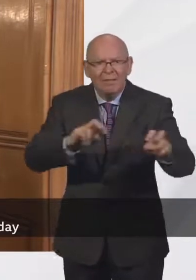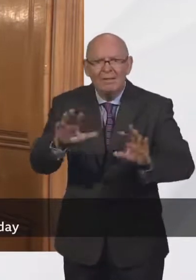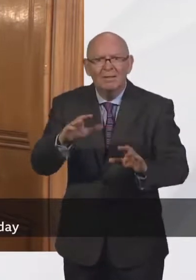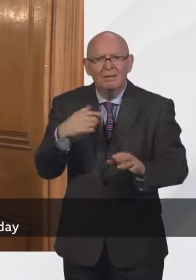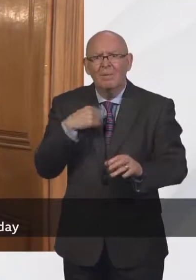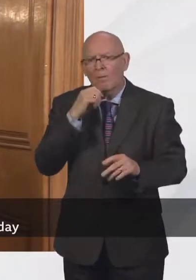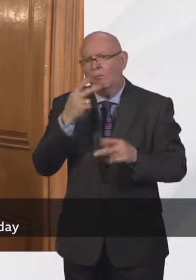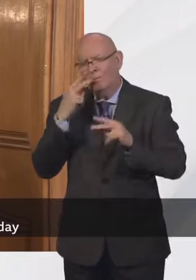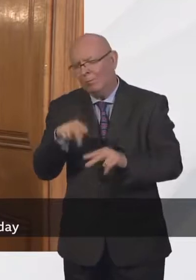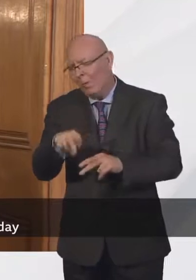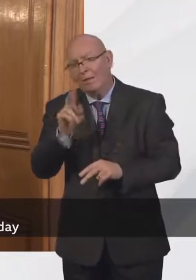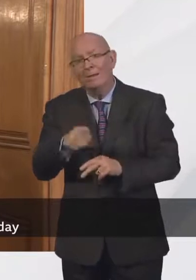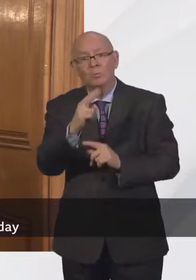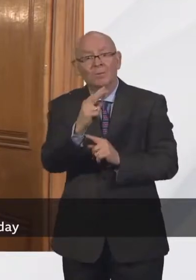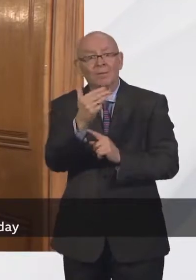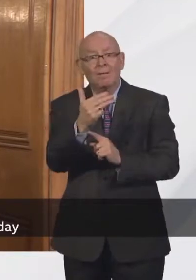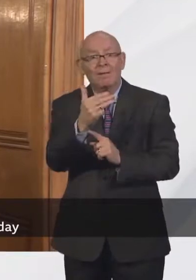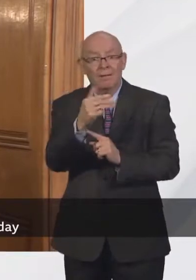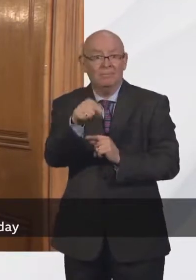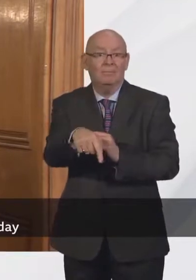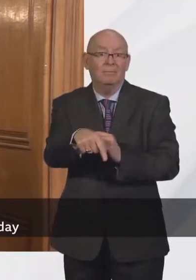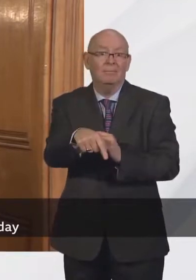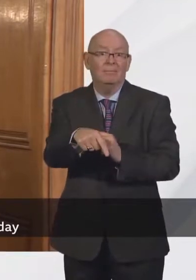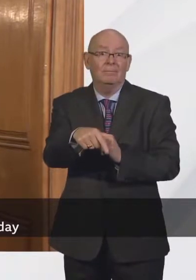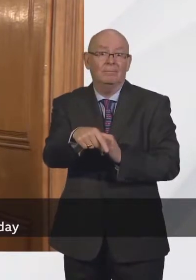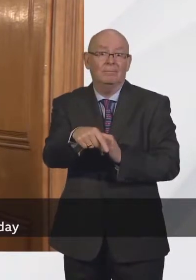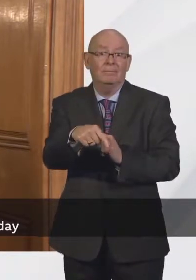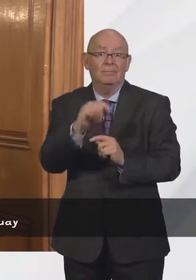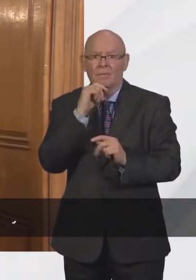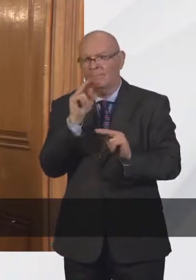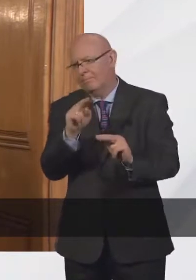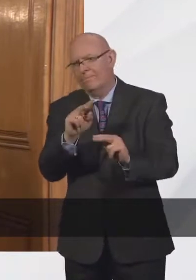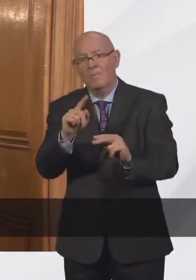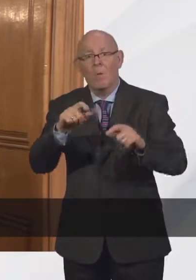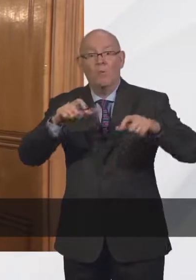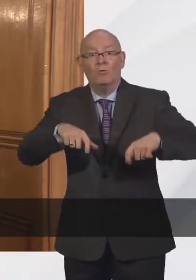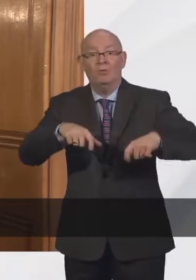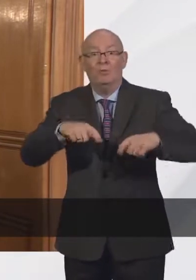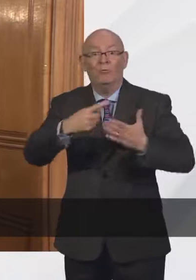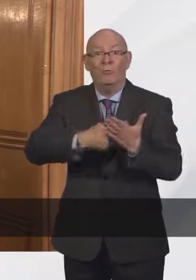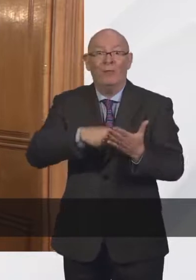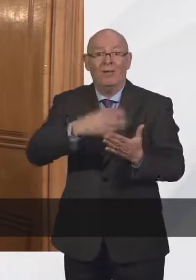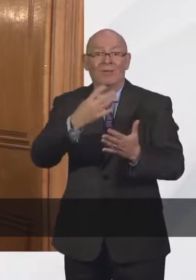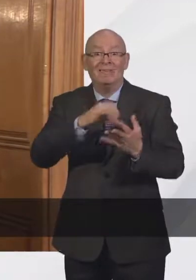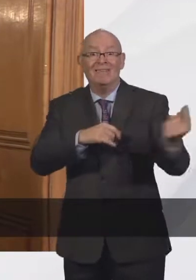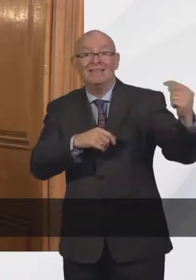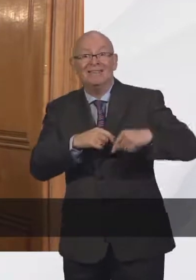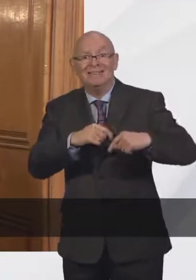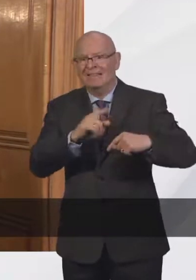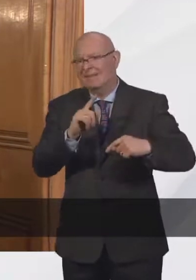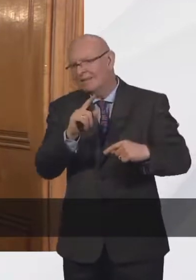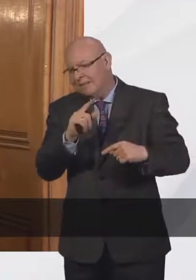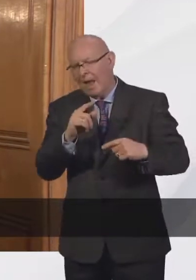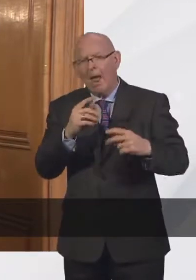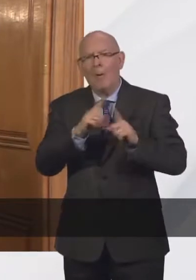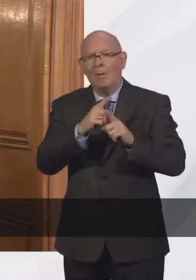desire to do this and need to know. We will get on with it as fast as we can. I think that it is